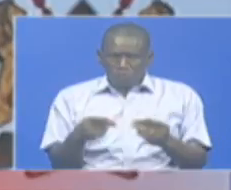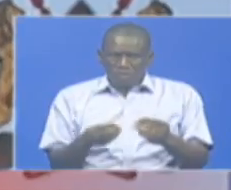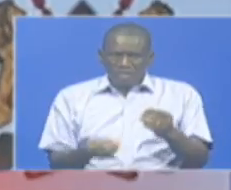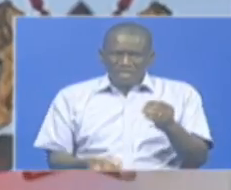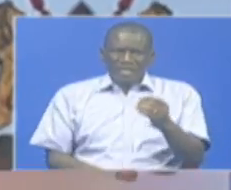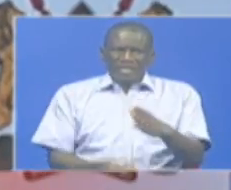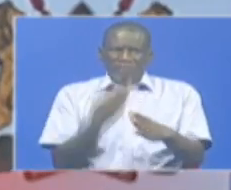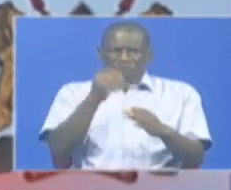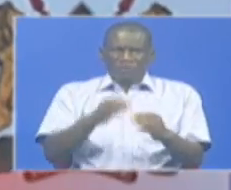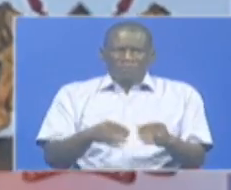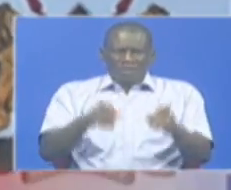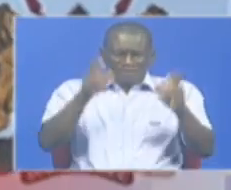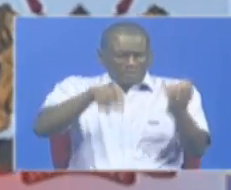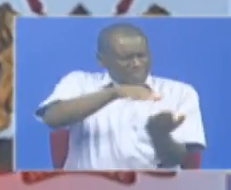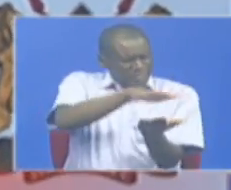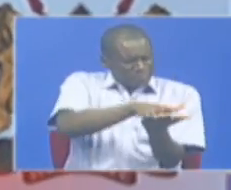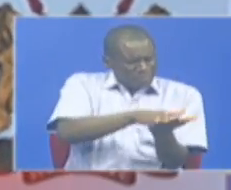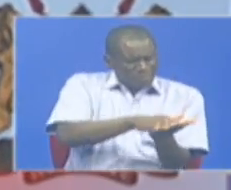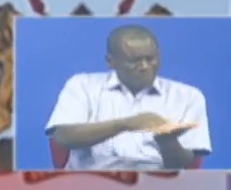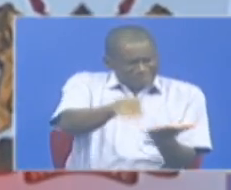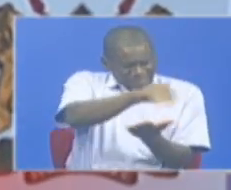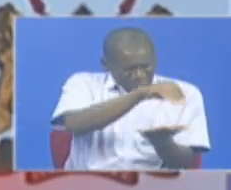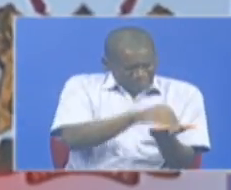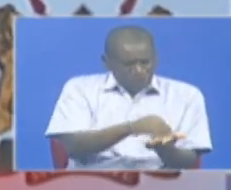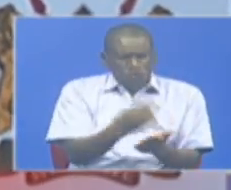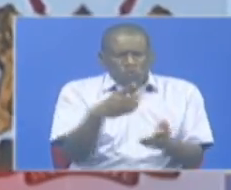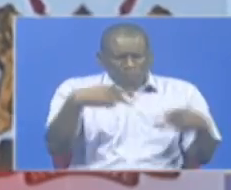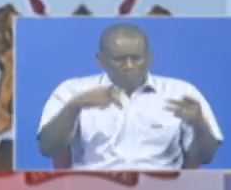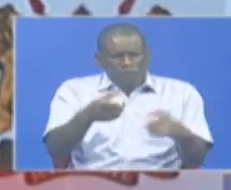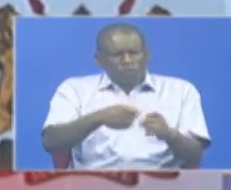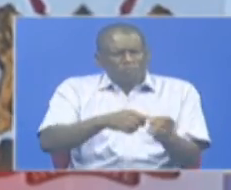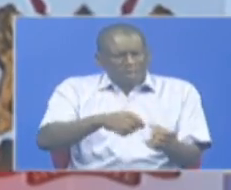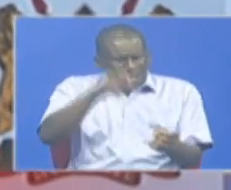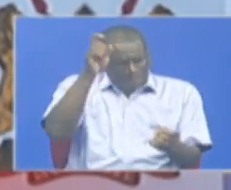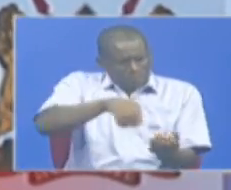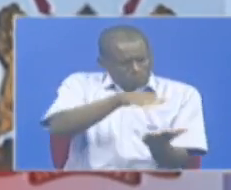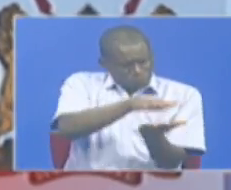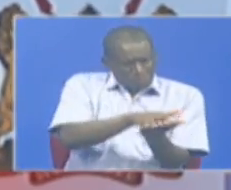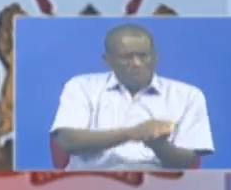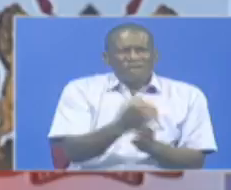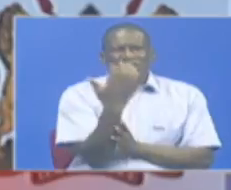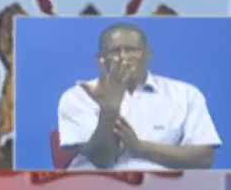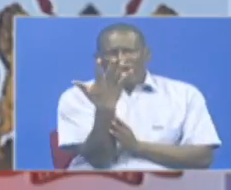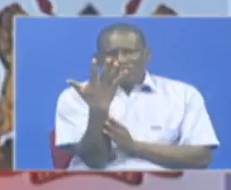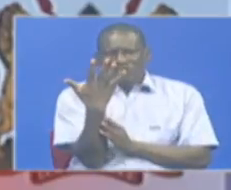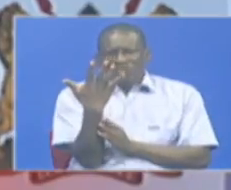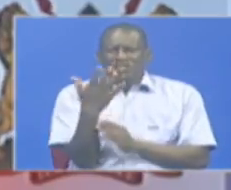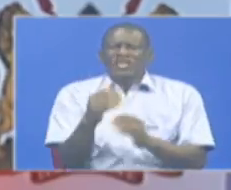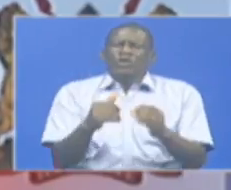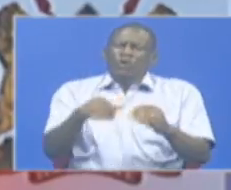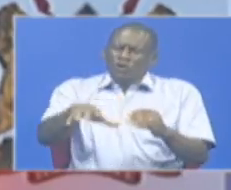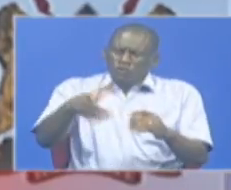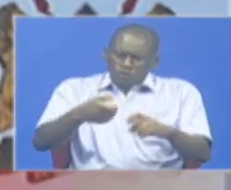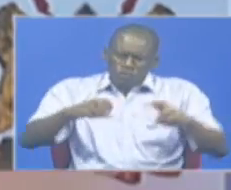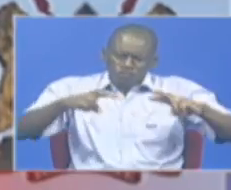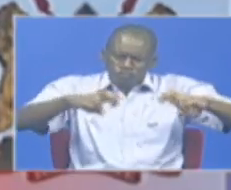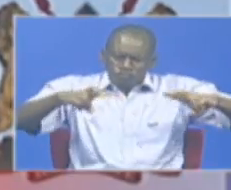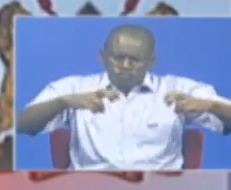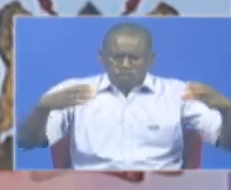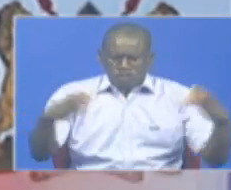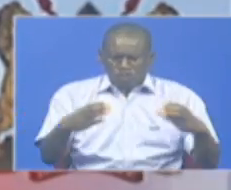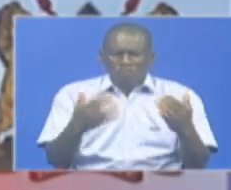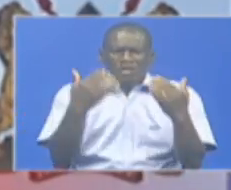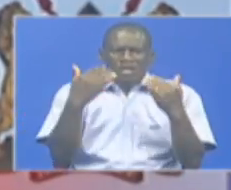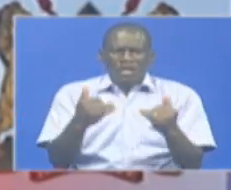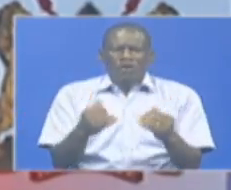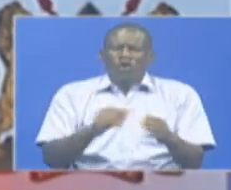our mandatory quarantine facilities, while 5 were picked up by our surveillance teams. This now brings the